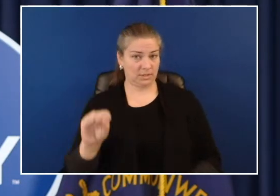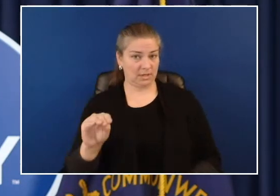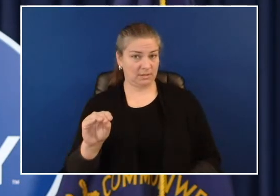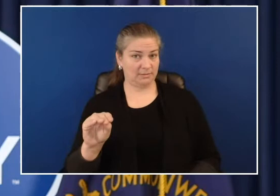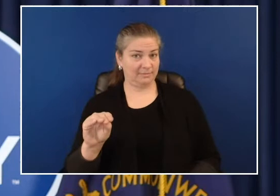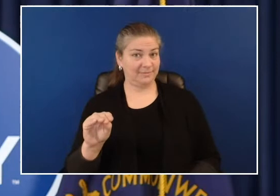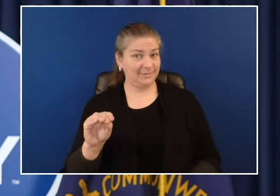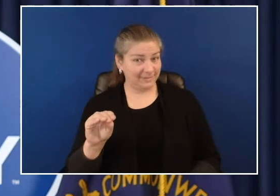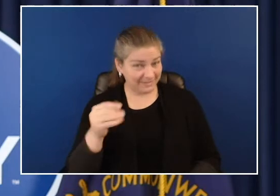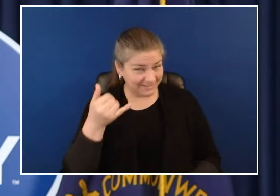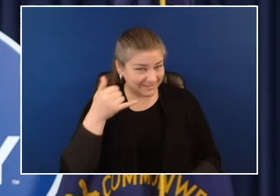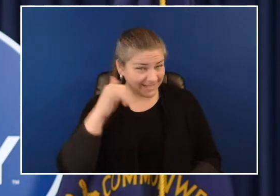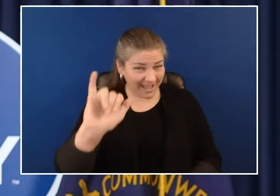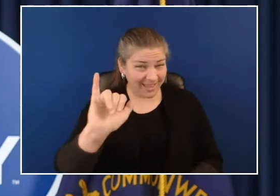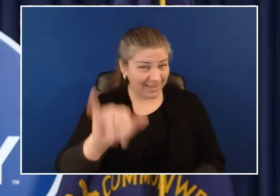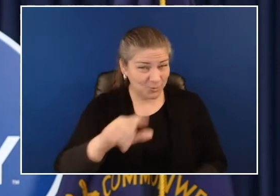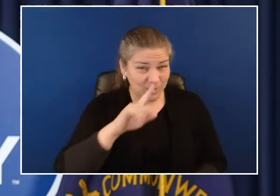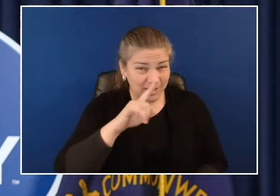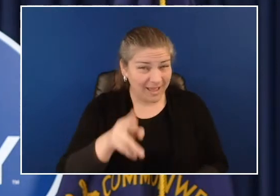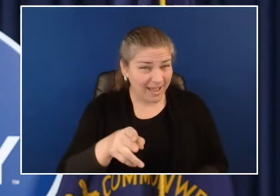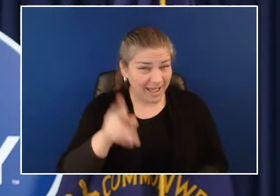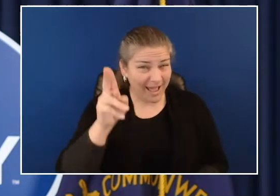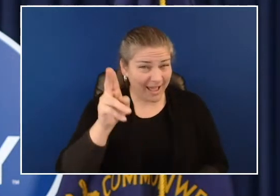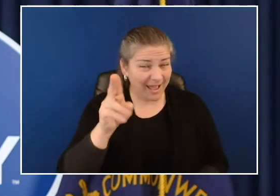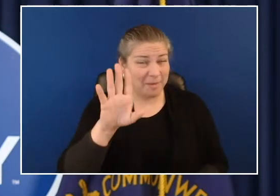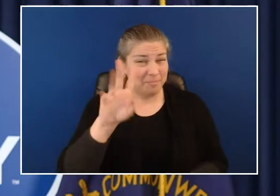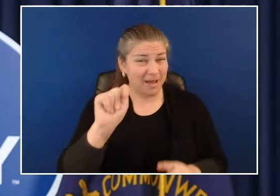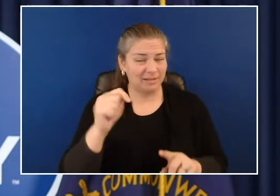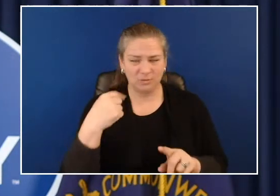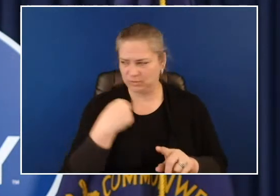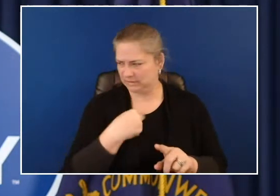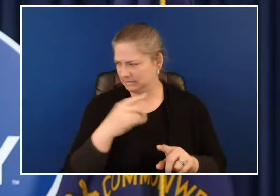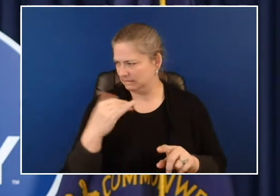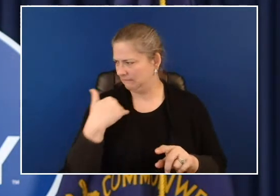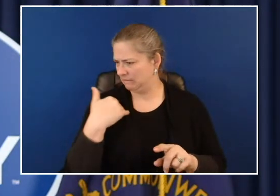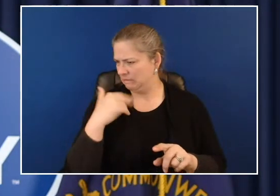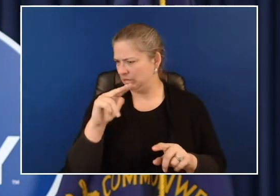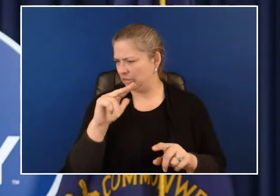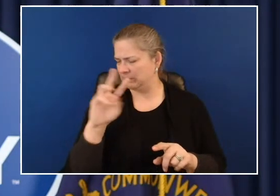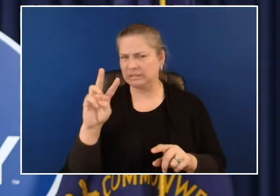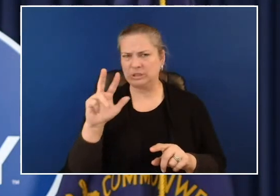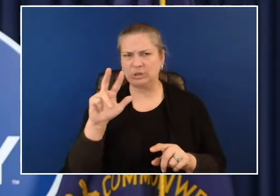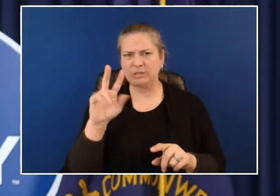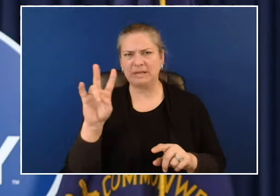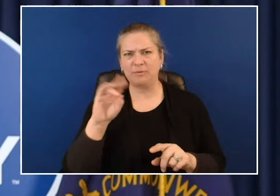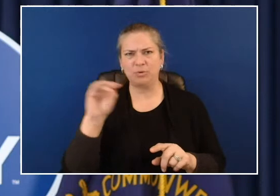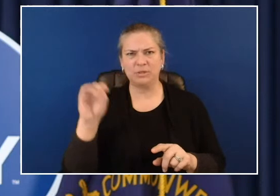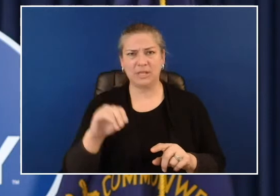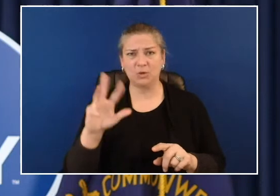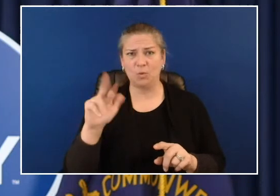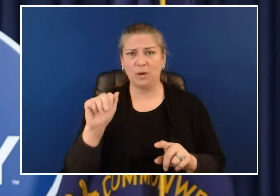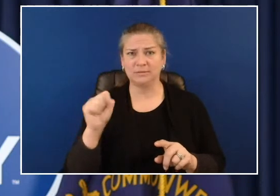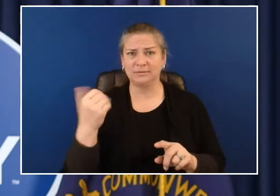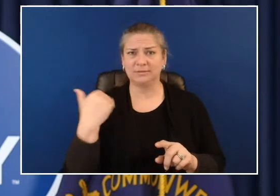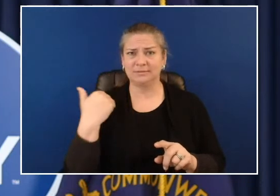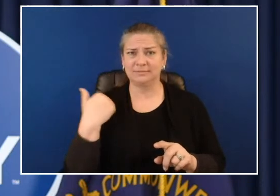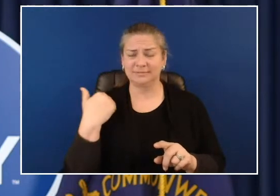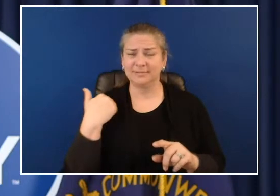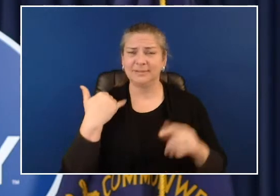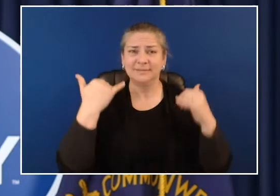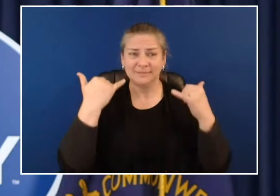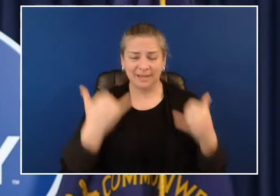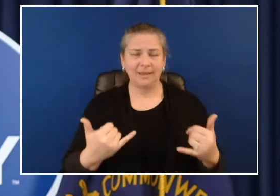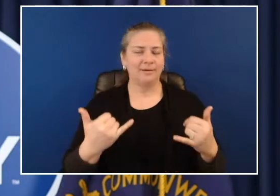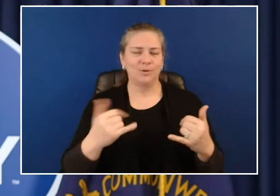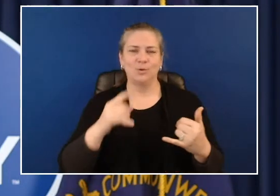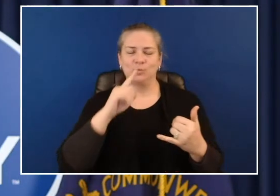really high, but given we were over, 36, 37%, this has been a significant